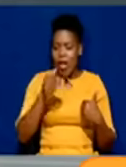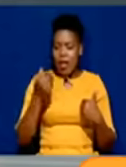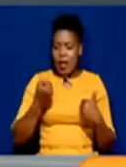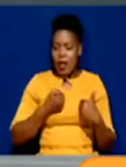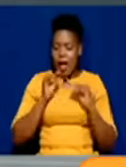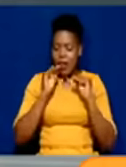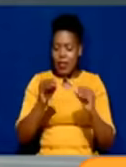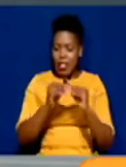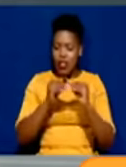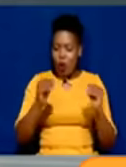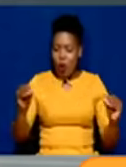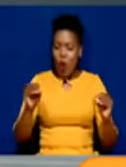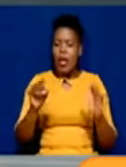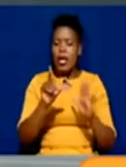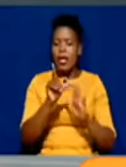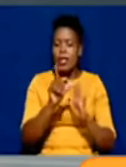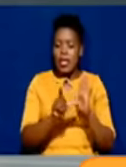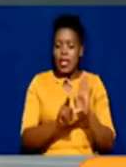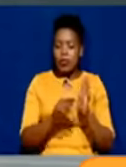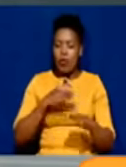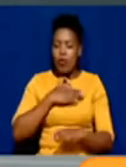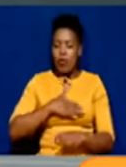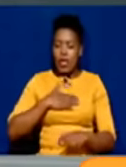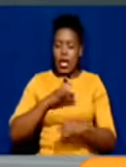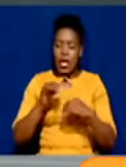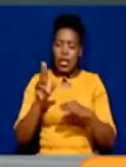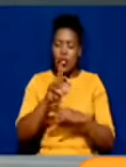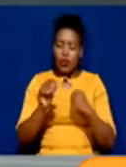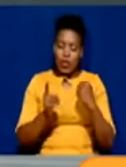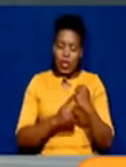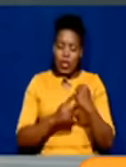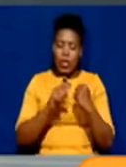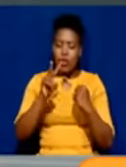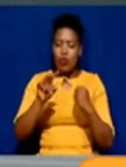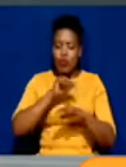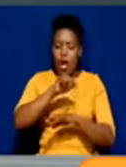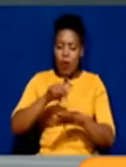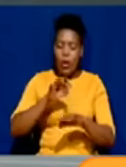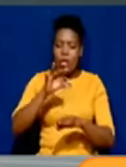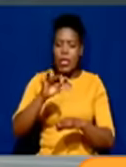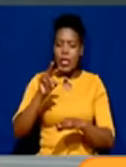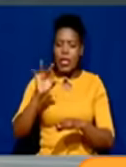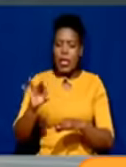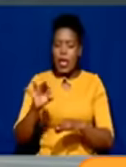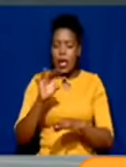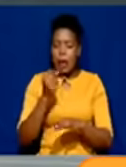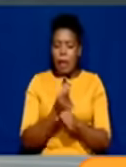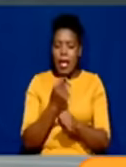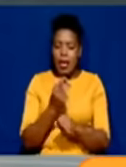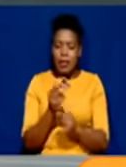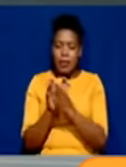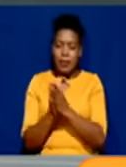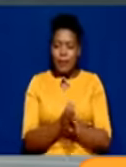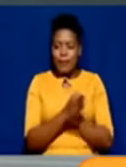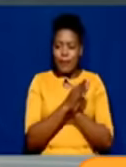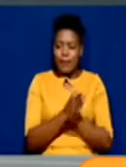longest science class ever, clocking 62 hours, 33 minutes, and 34 seconds. Victoria Rubadiri brings us